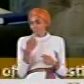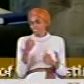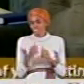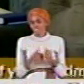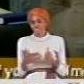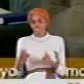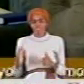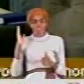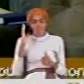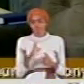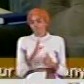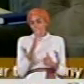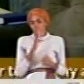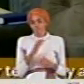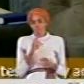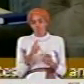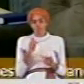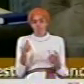Praise the Lord.